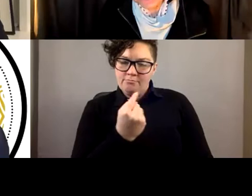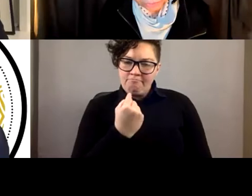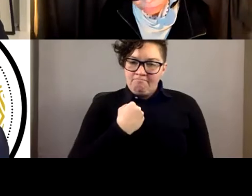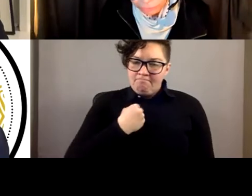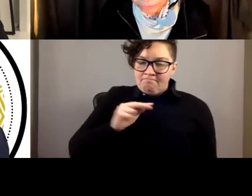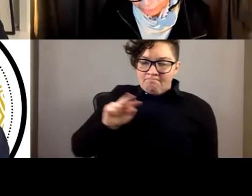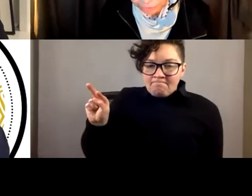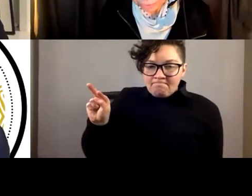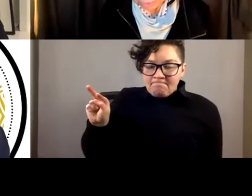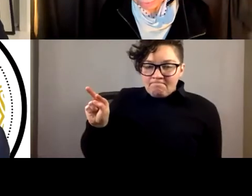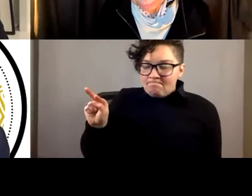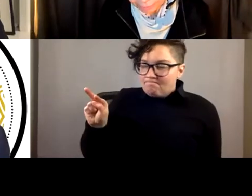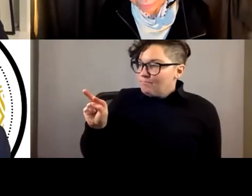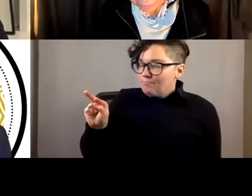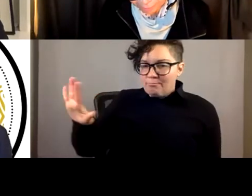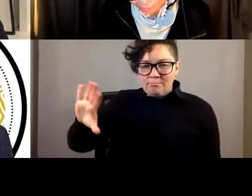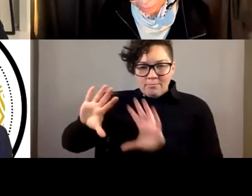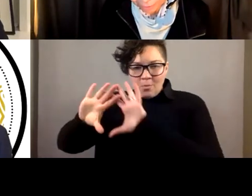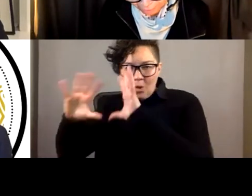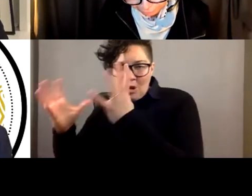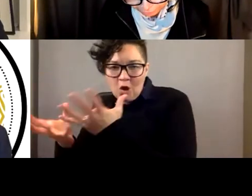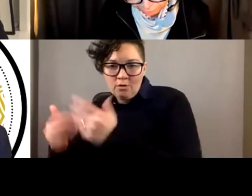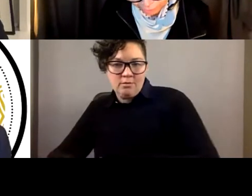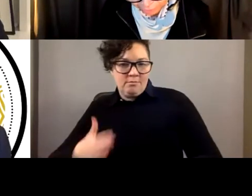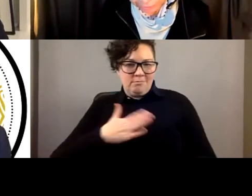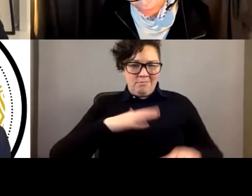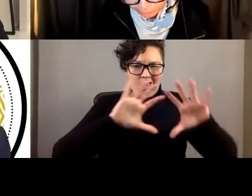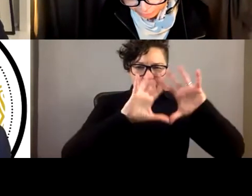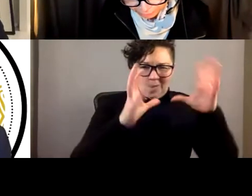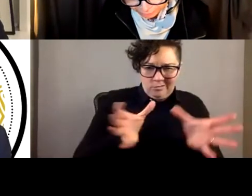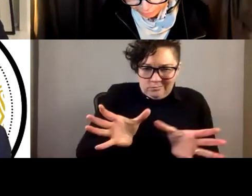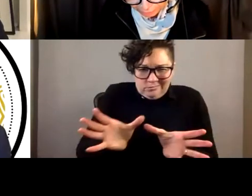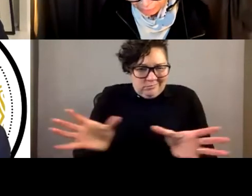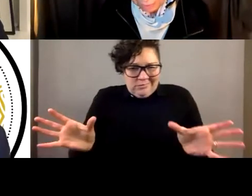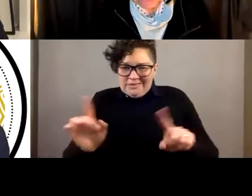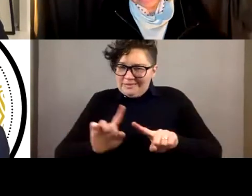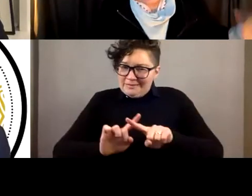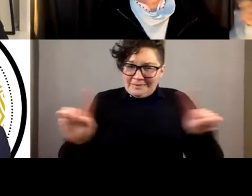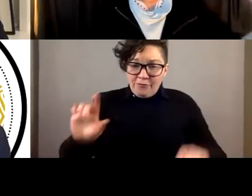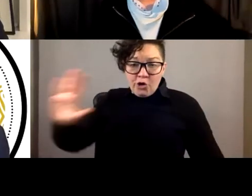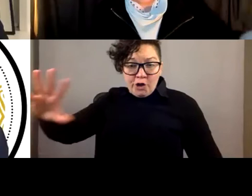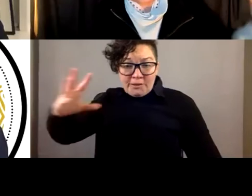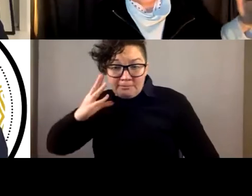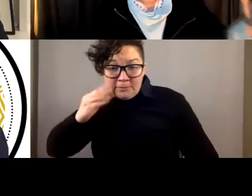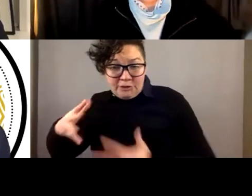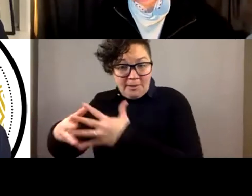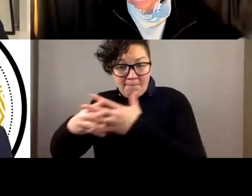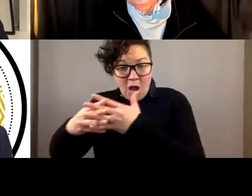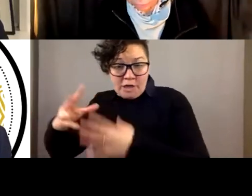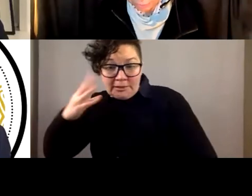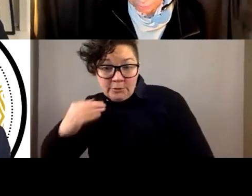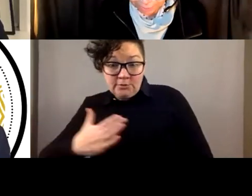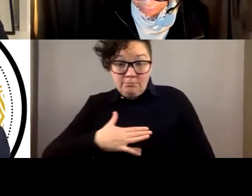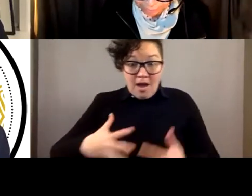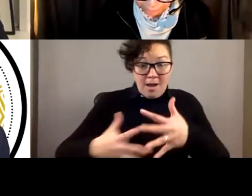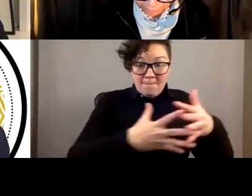living in two such completely separate halves of American experience, and the little glass divider between us